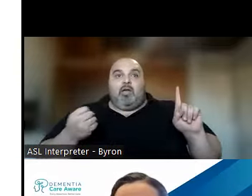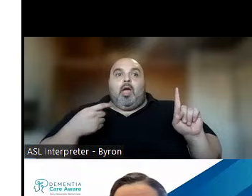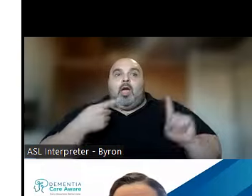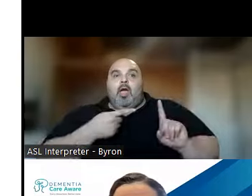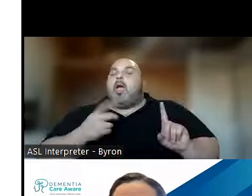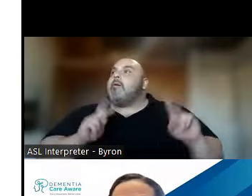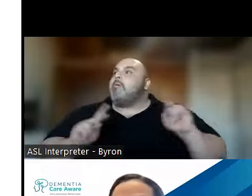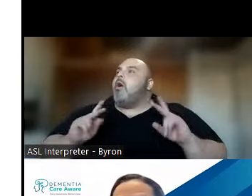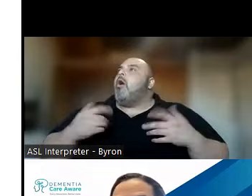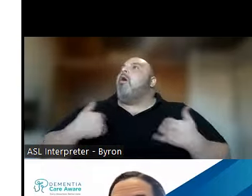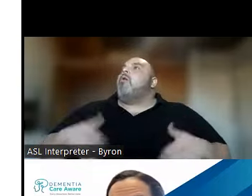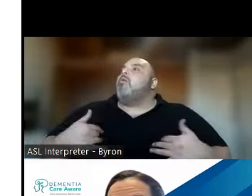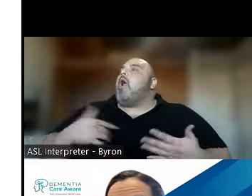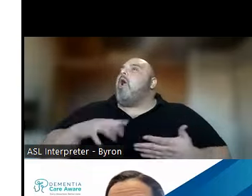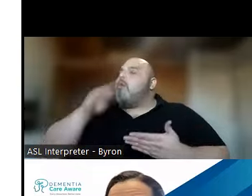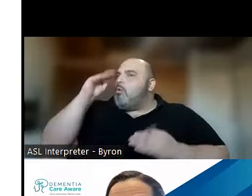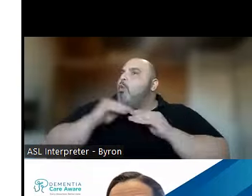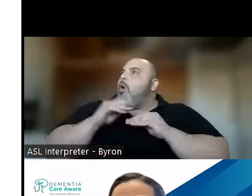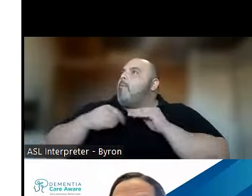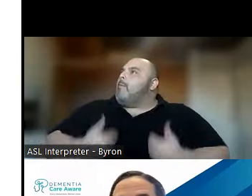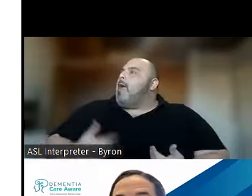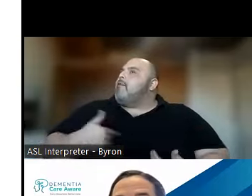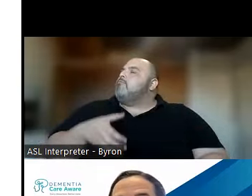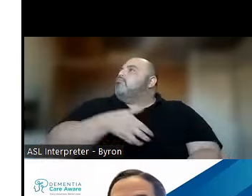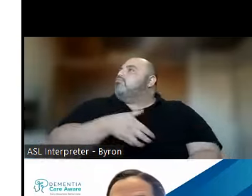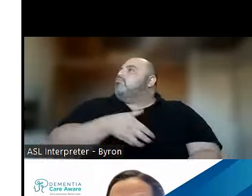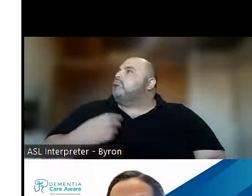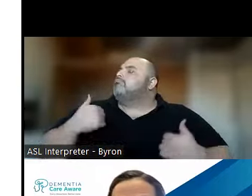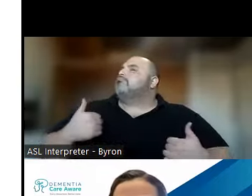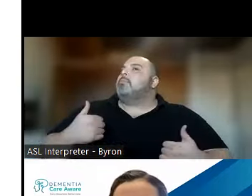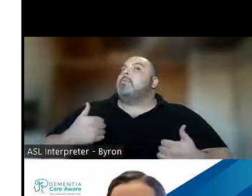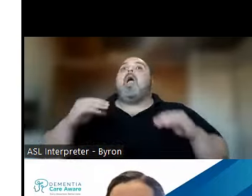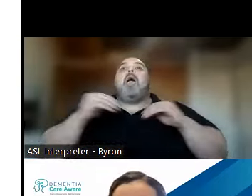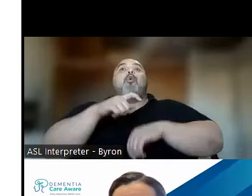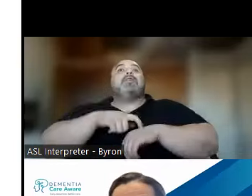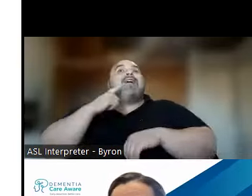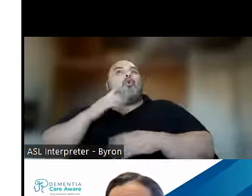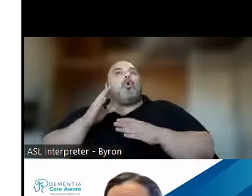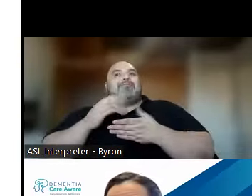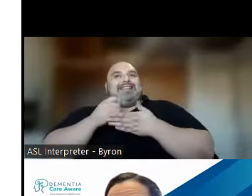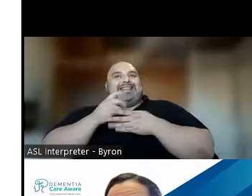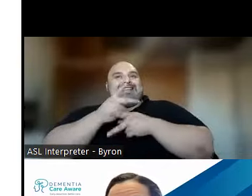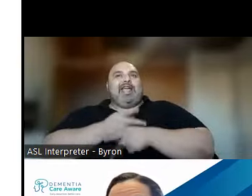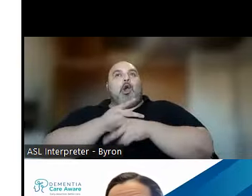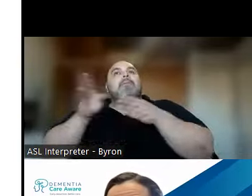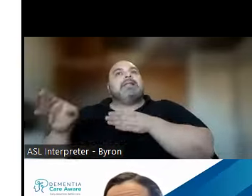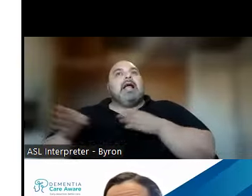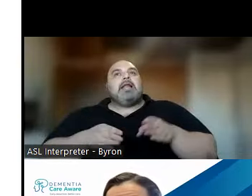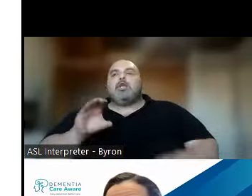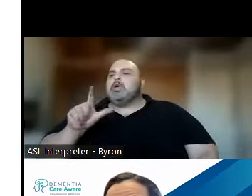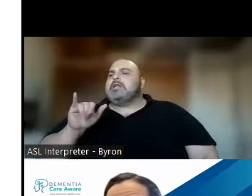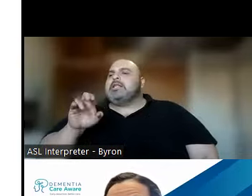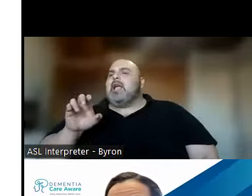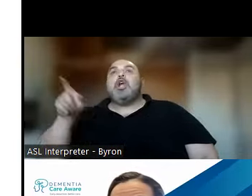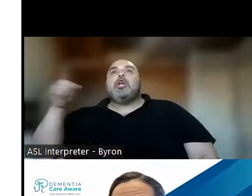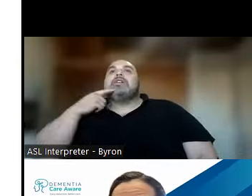satisfaction with care and feeling empowered, and more time for care planning. And as Clara was saying, so many of the people on